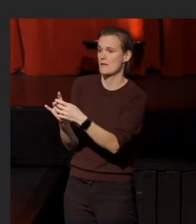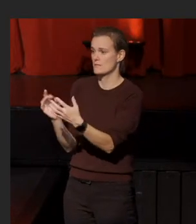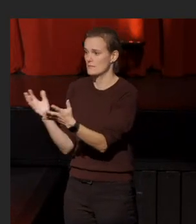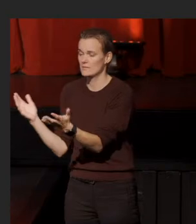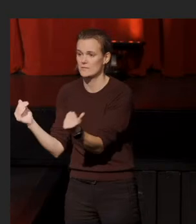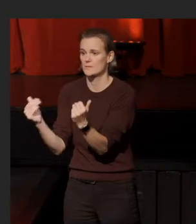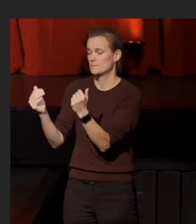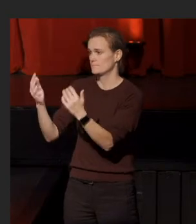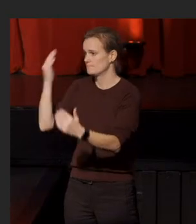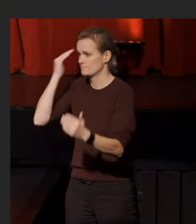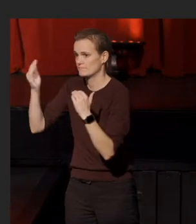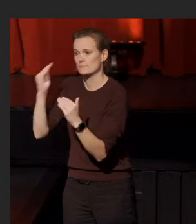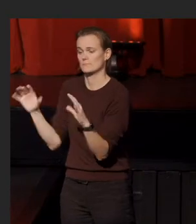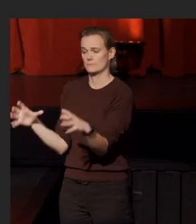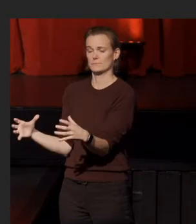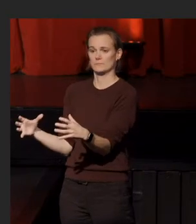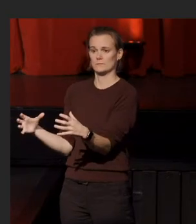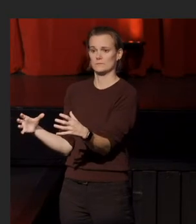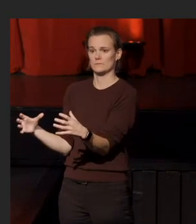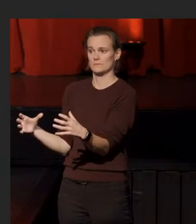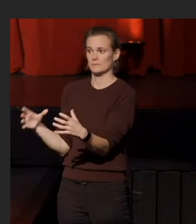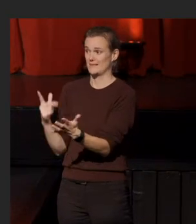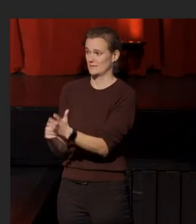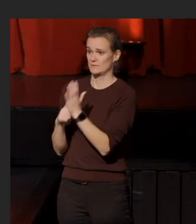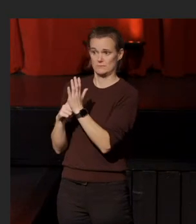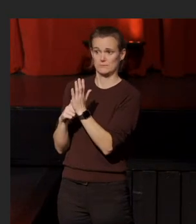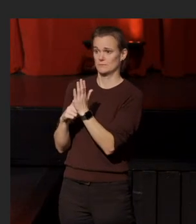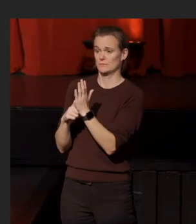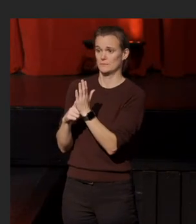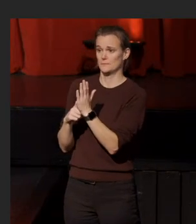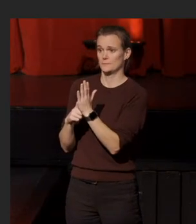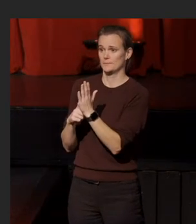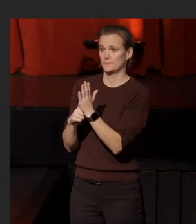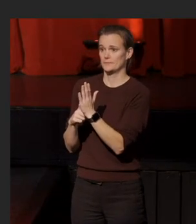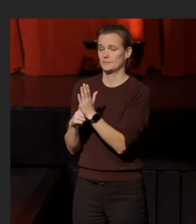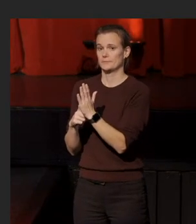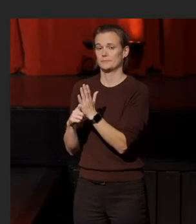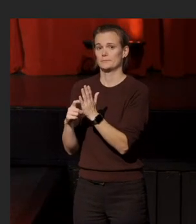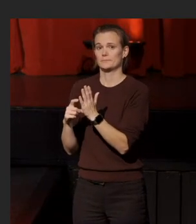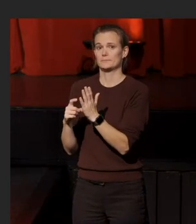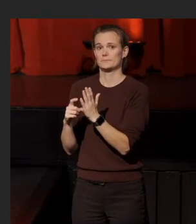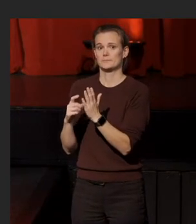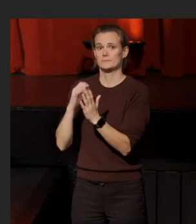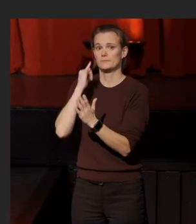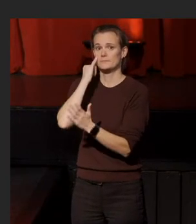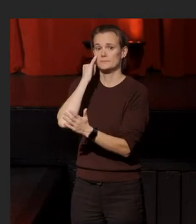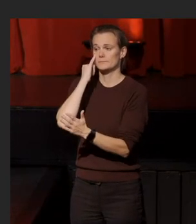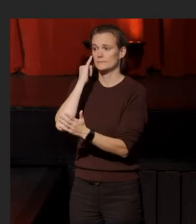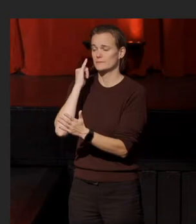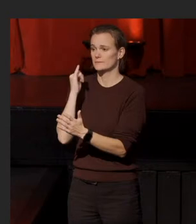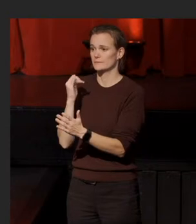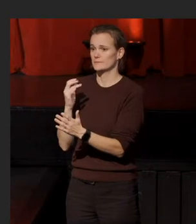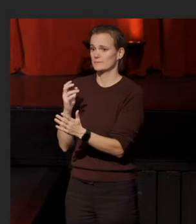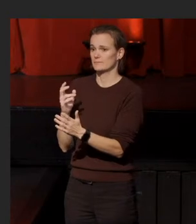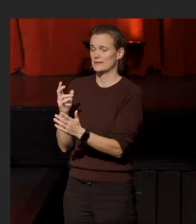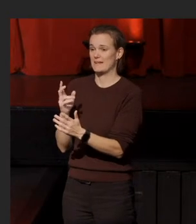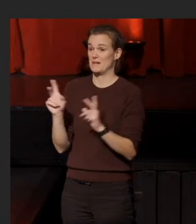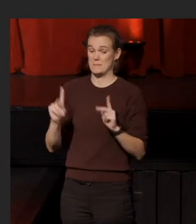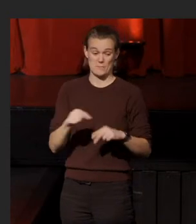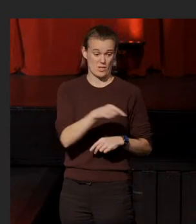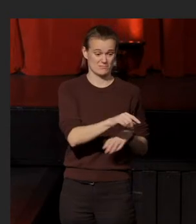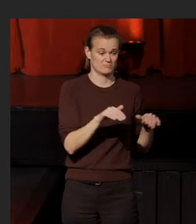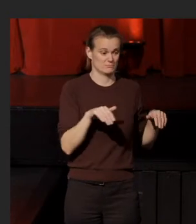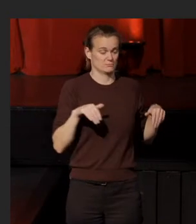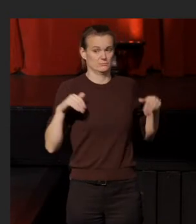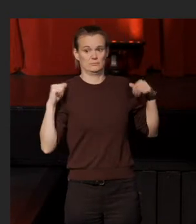it, right? We need people to not be so pulled away from their system because they've